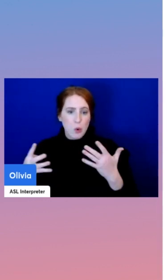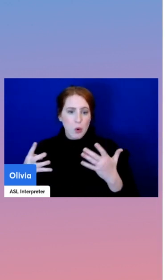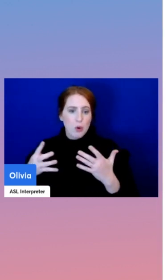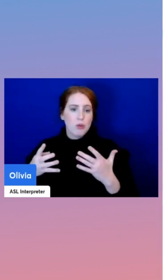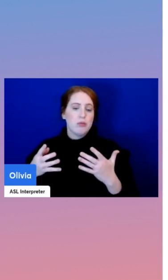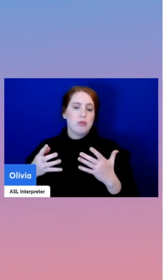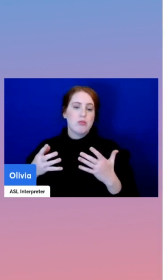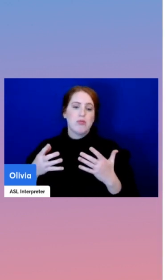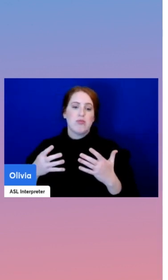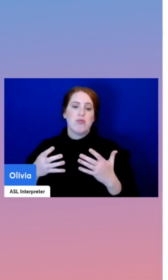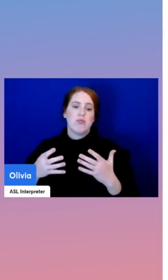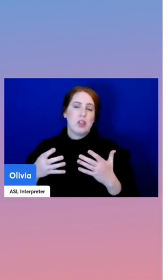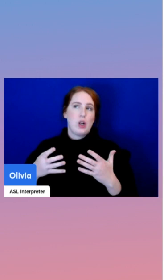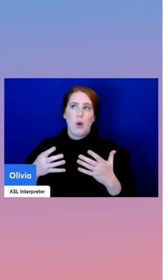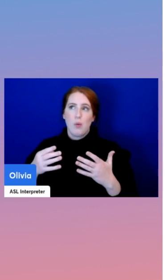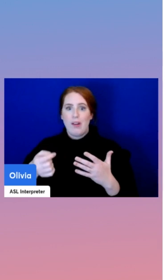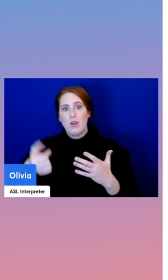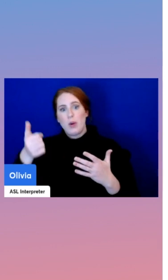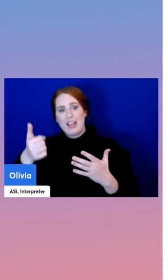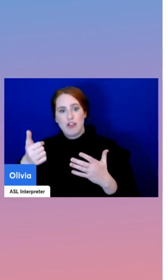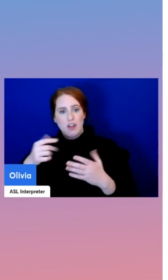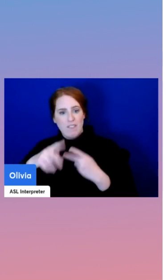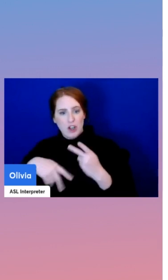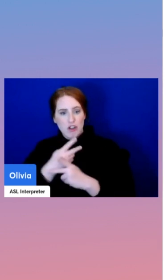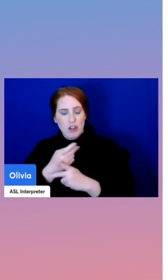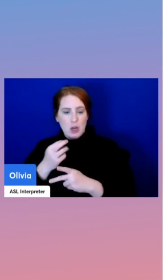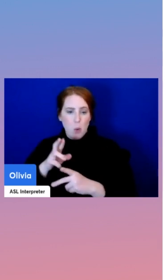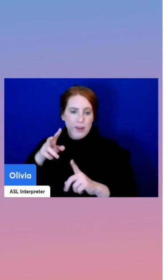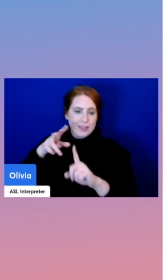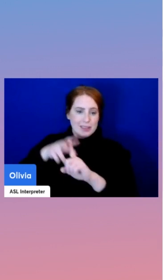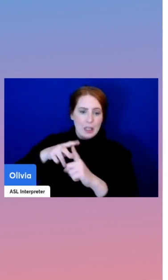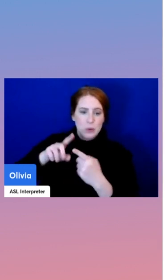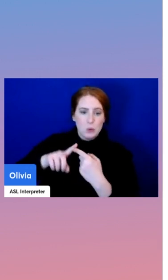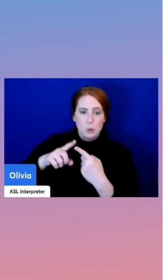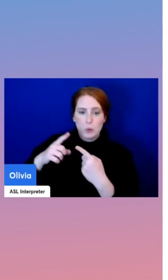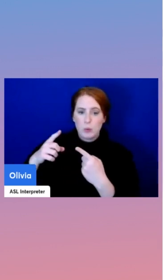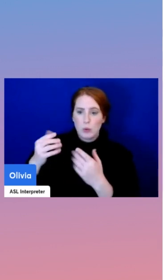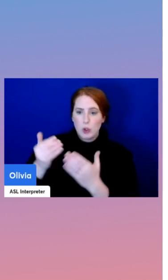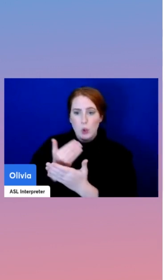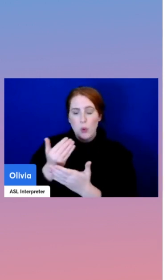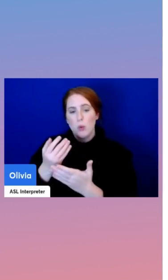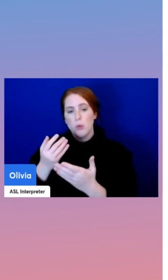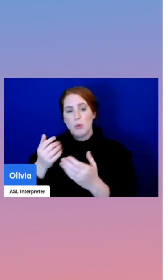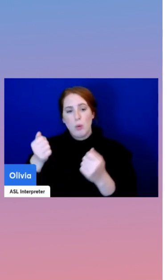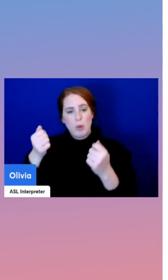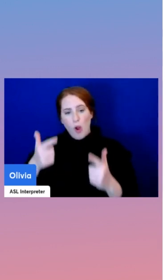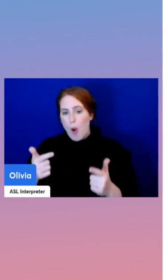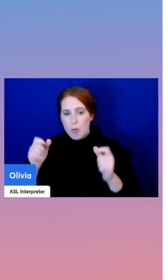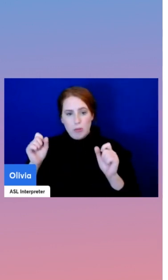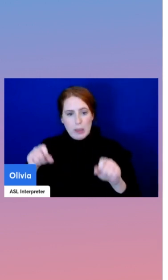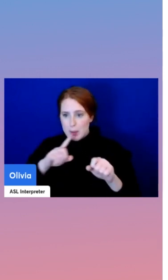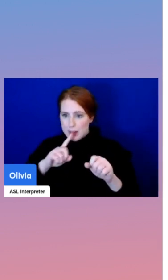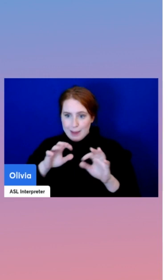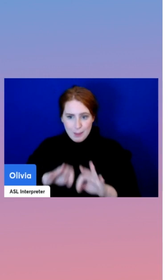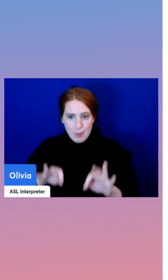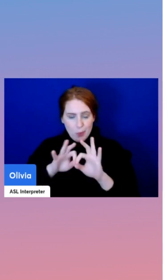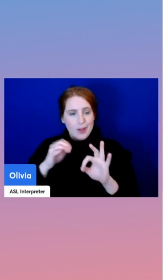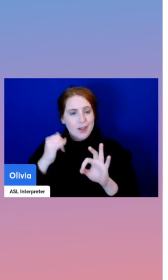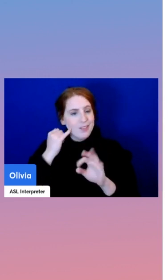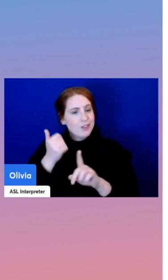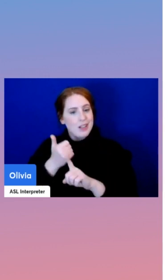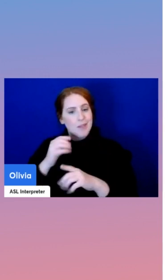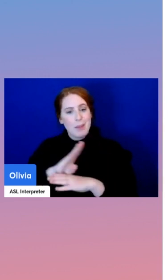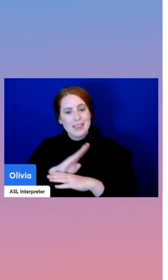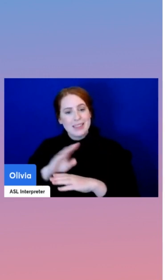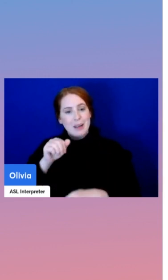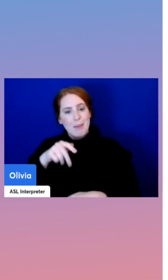of a version, or restores it, or deletes it, or assigns a version to a channel. So all of these events can be very meaningful to your business and application teams, and